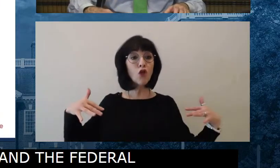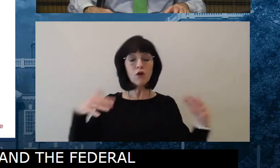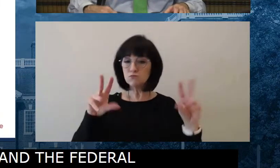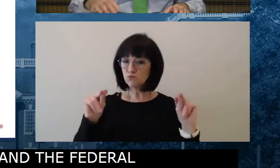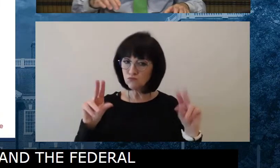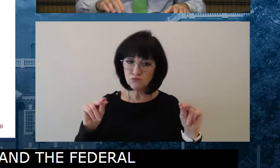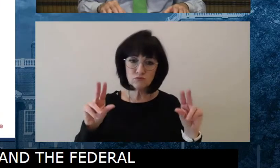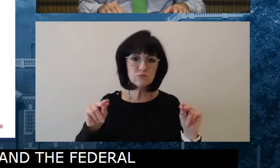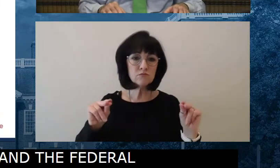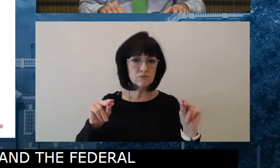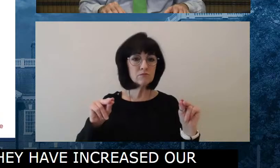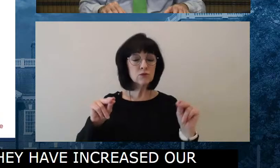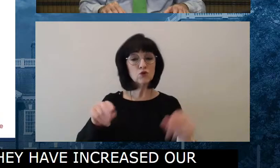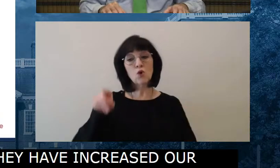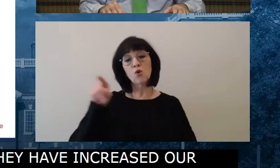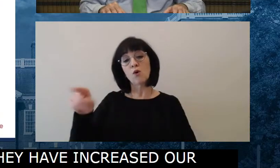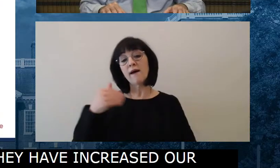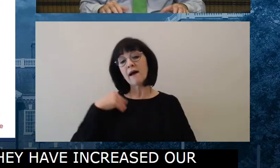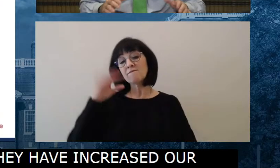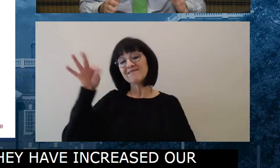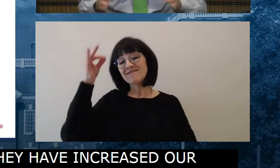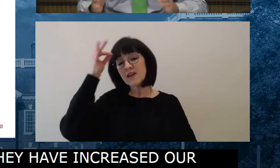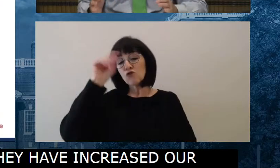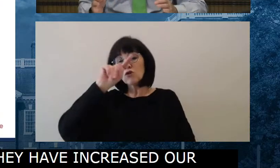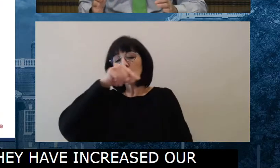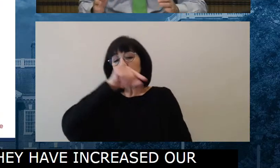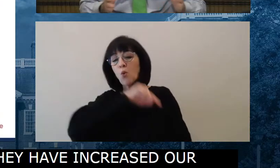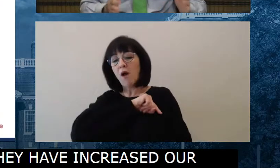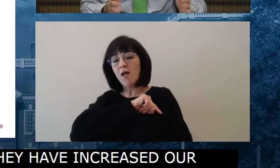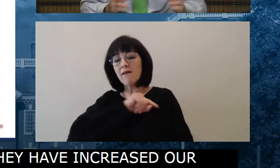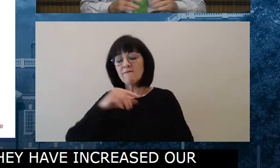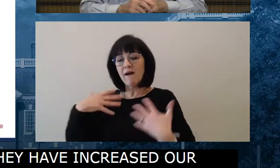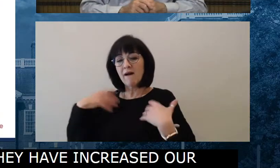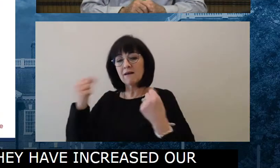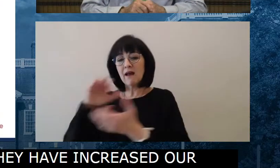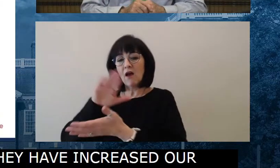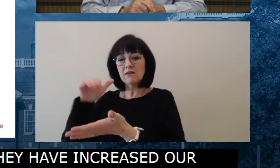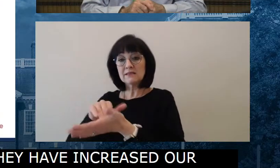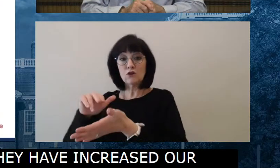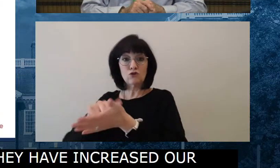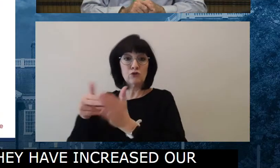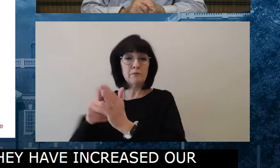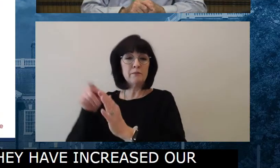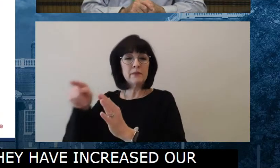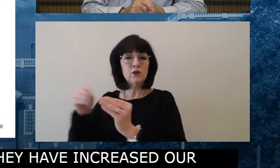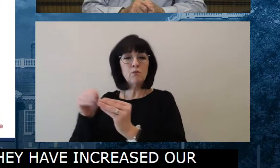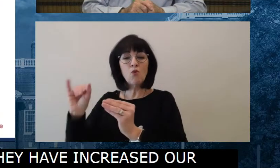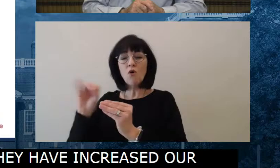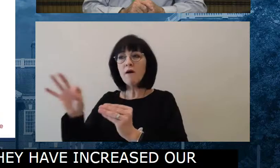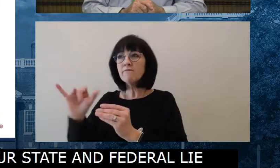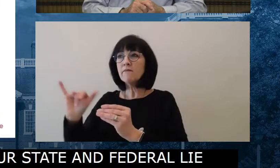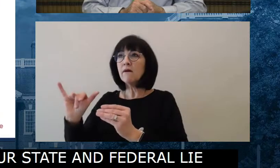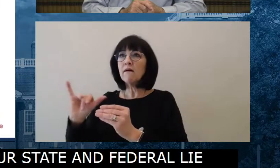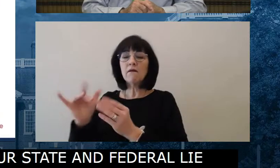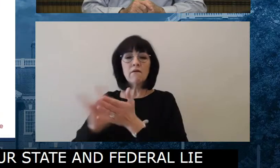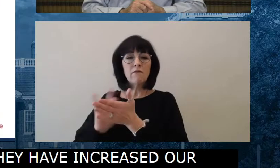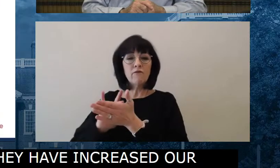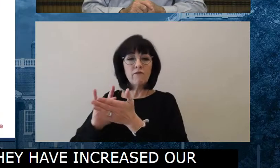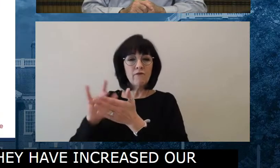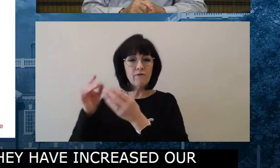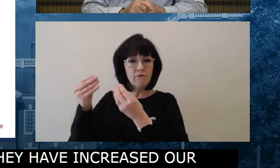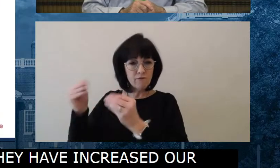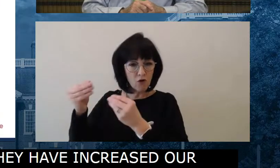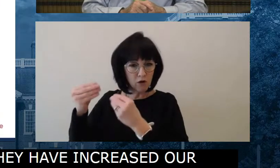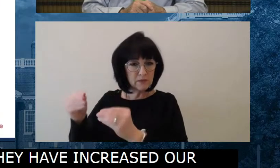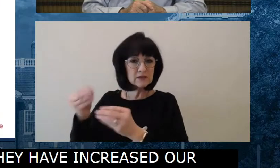federally qualified health centers. And so beginning tomorrow, the pharmacies will be giving vaccines to